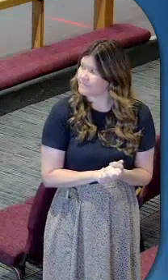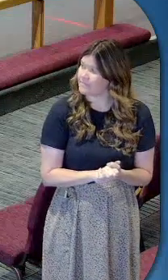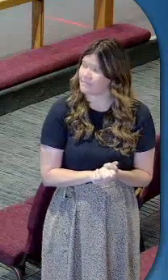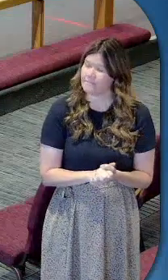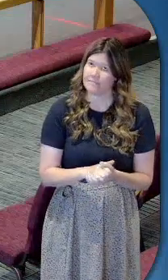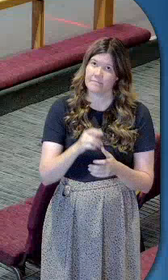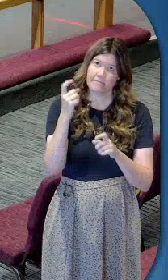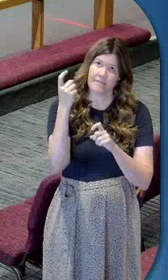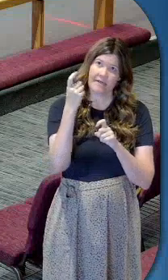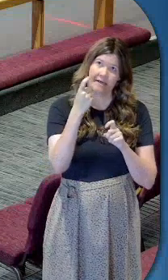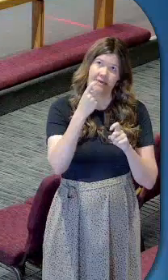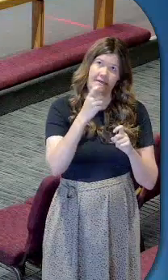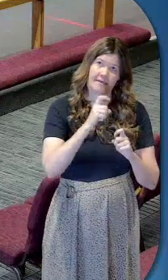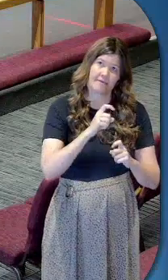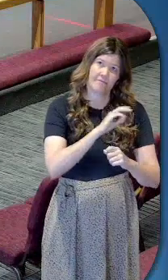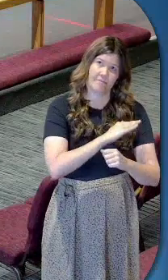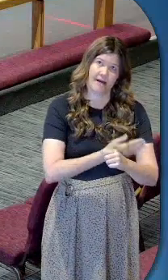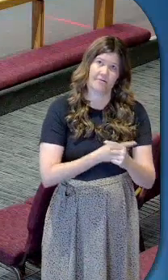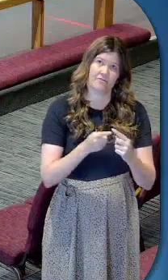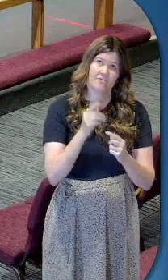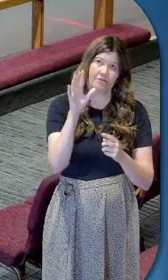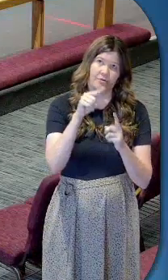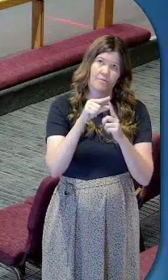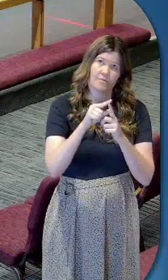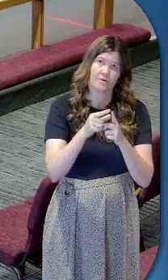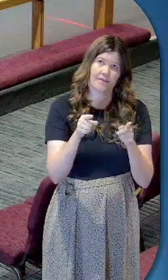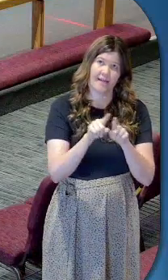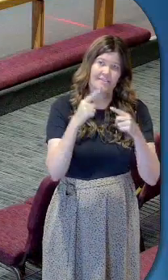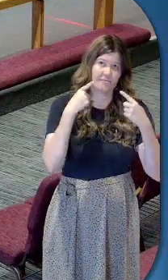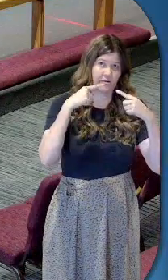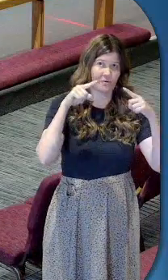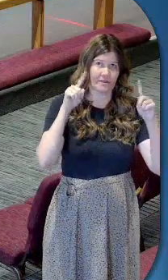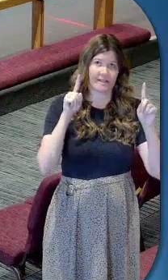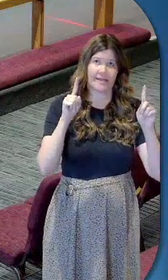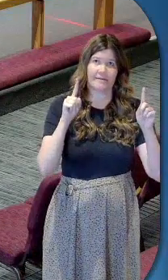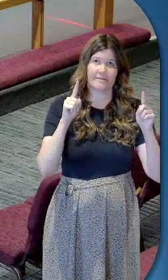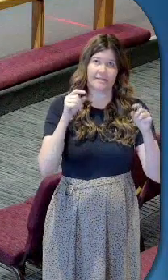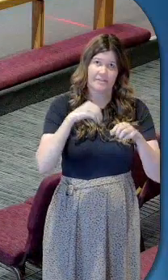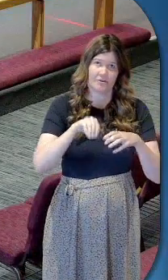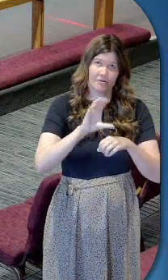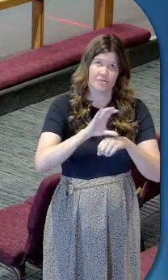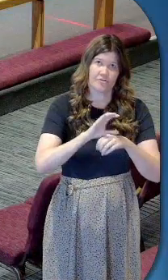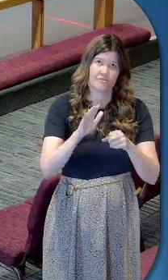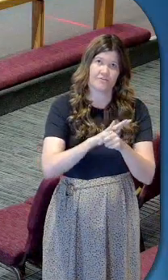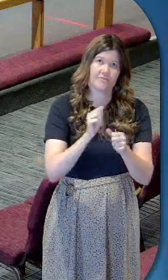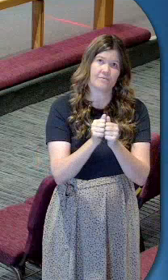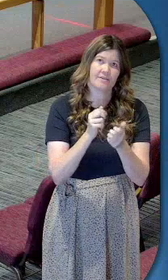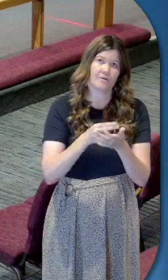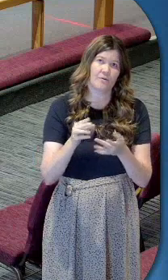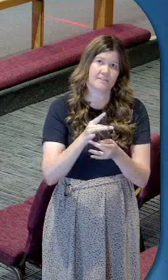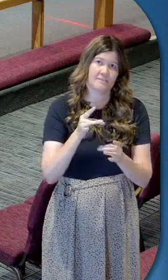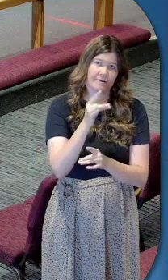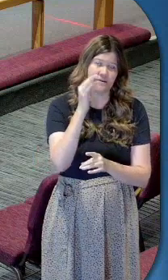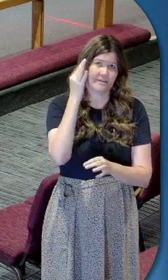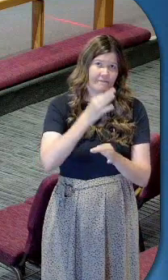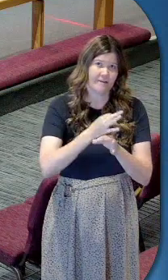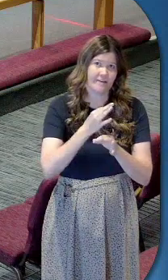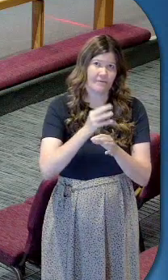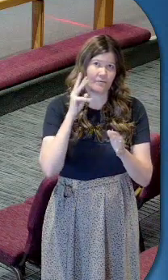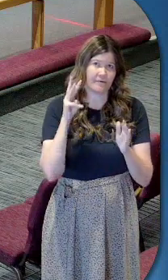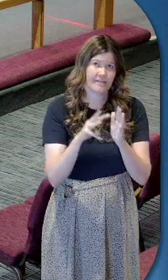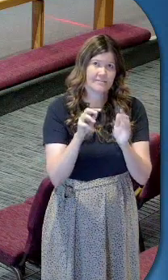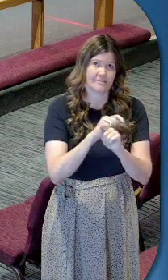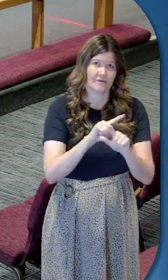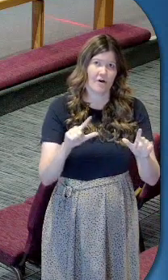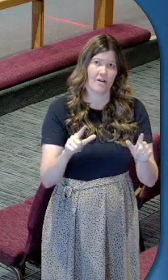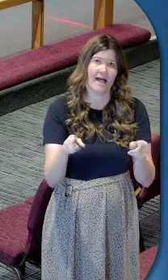give power to Your word as it's proclaimed boldly by Your church, filled with the Holy Spirit and the faithful witness of all,